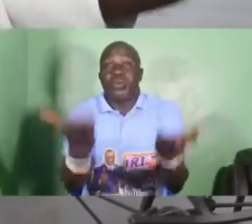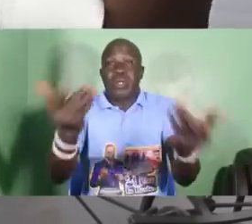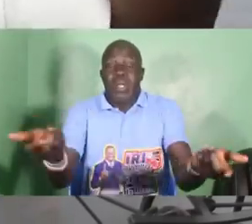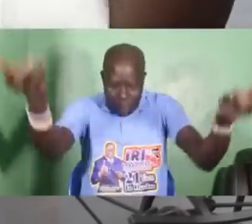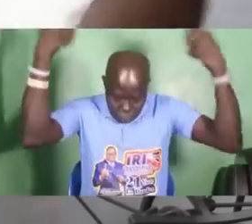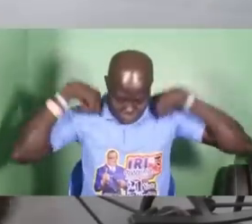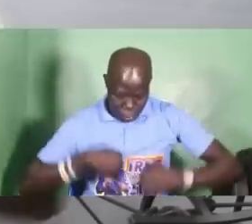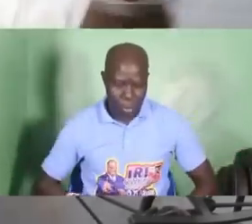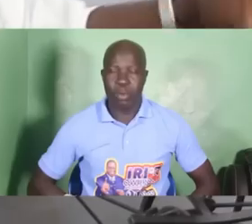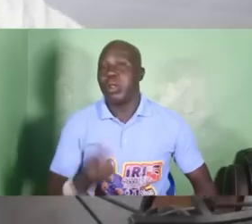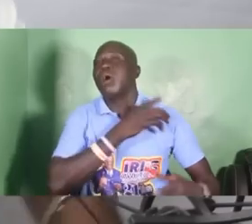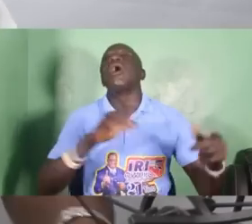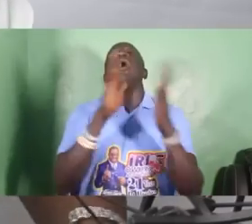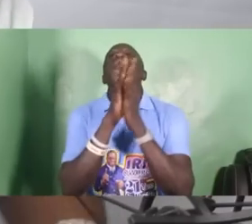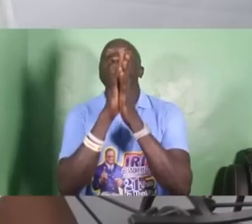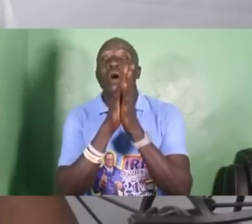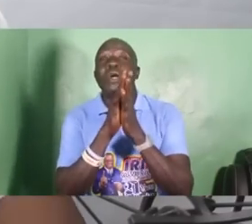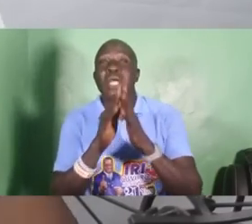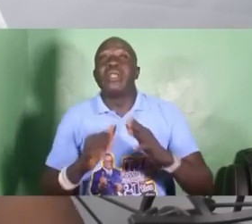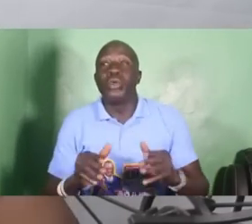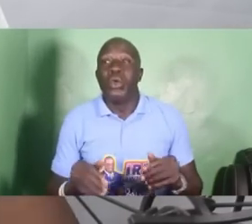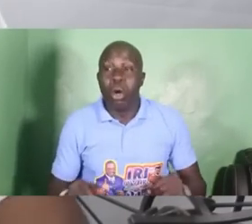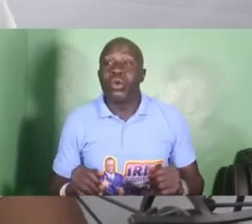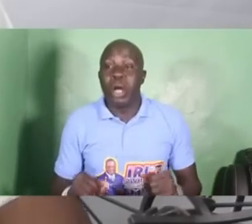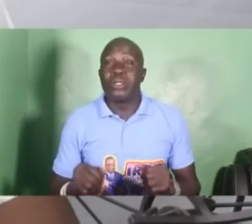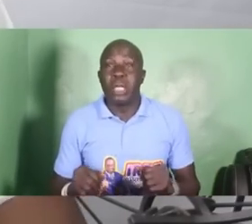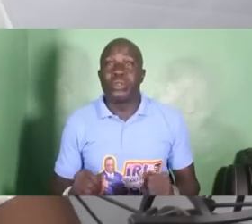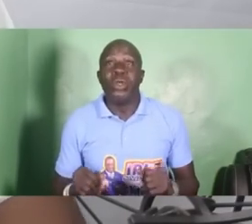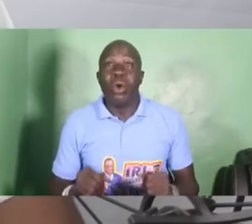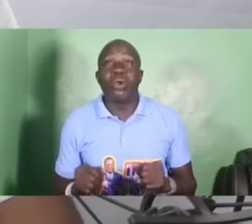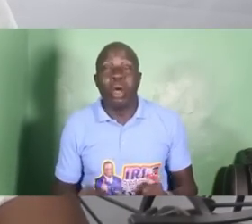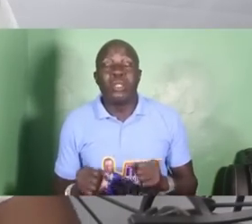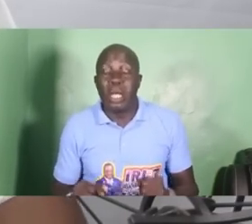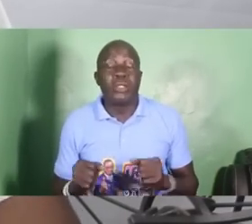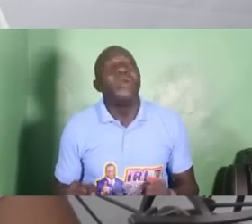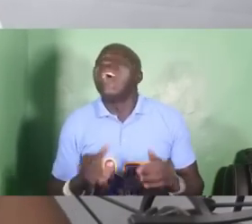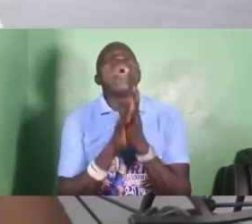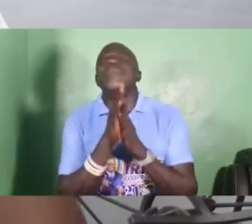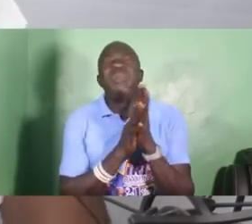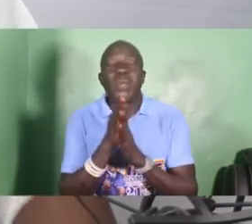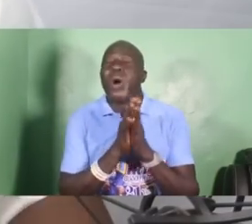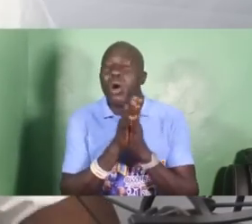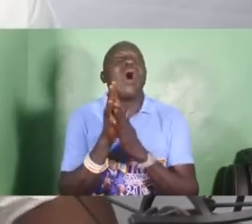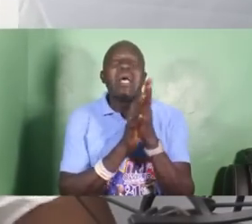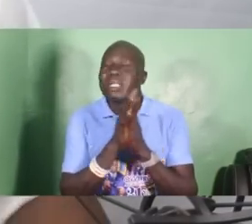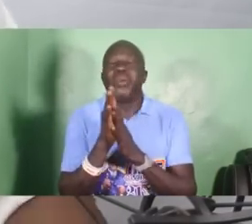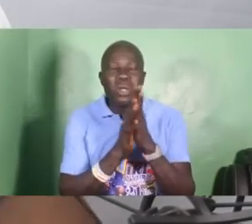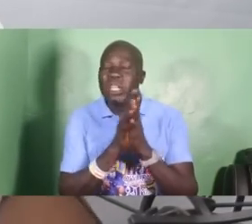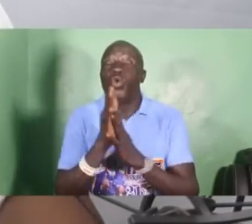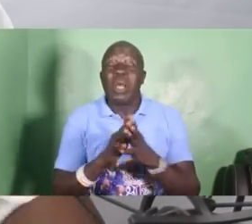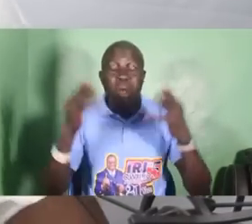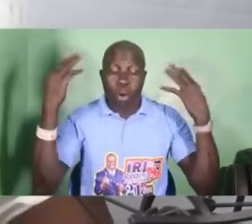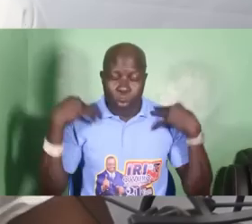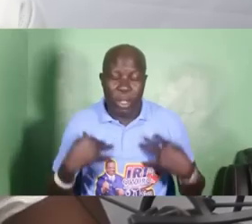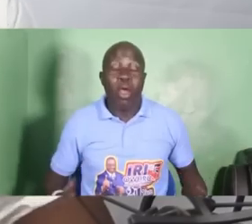upliftment give it unto me lord oh yeah turn it to prayer oh god jesus oh god jesus oh god jesus my god that